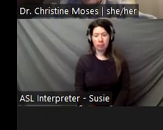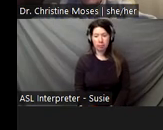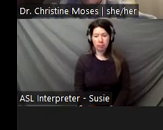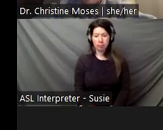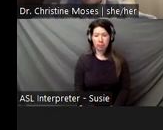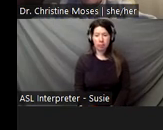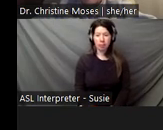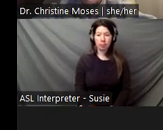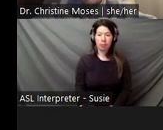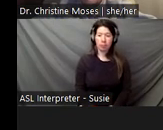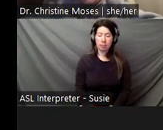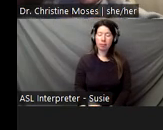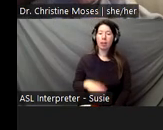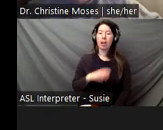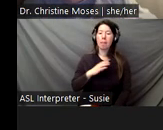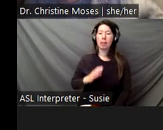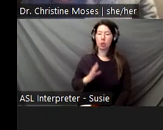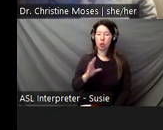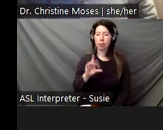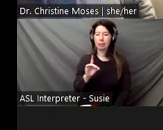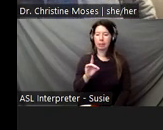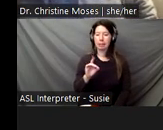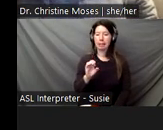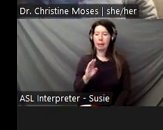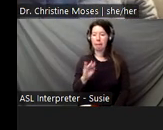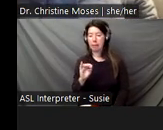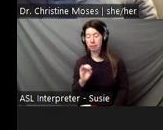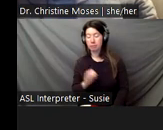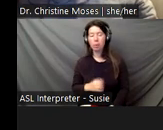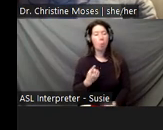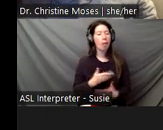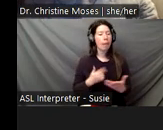Commissioner Debbie. So one thing I thought of that